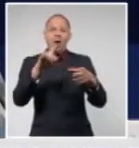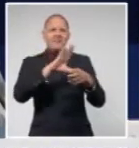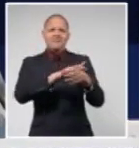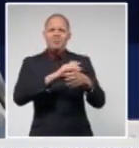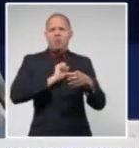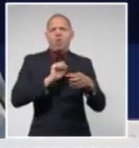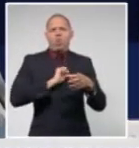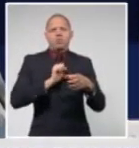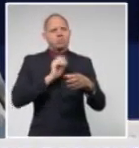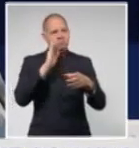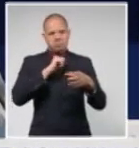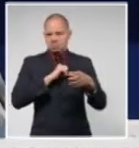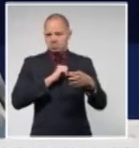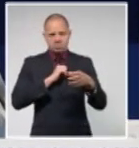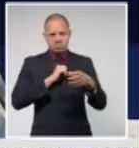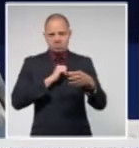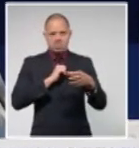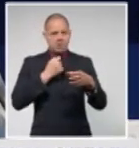Overall,